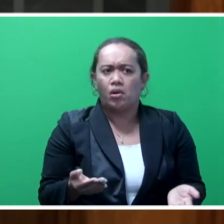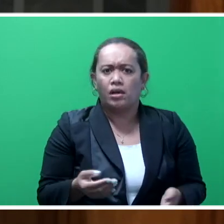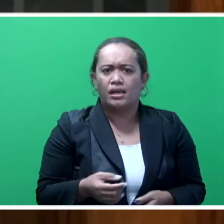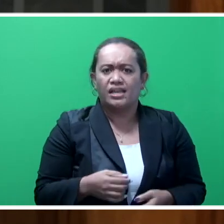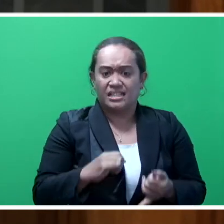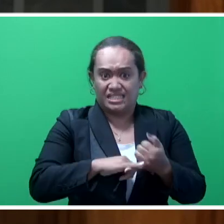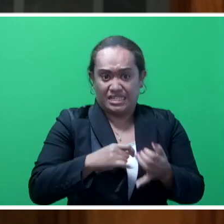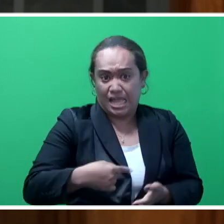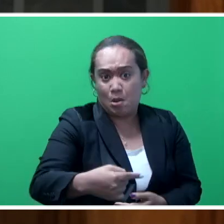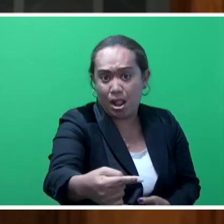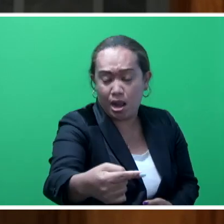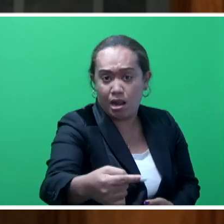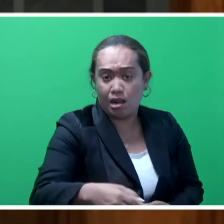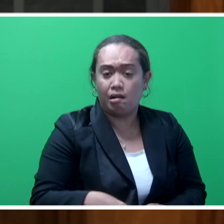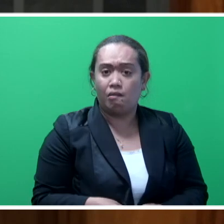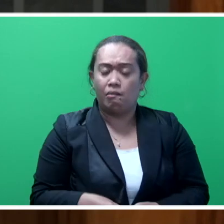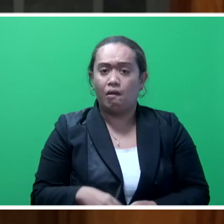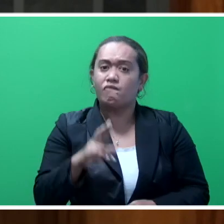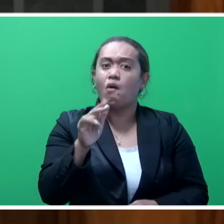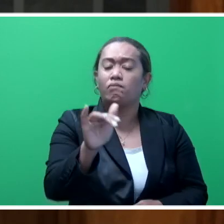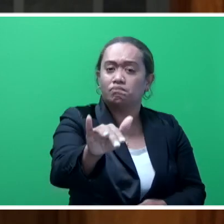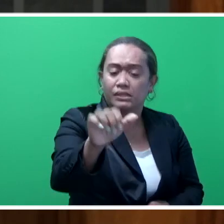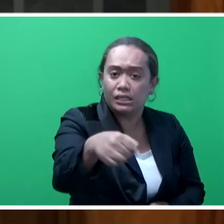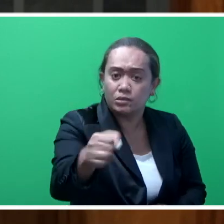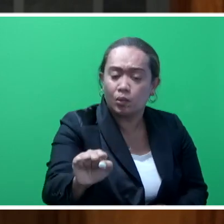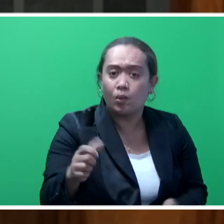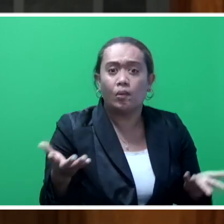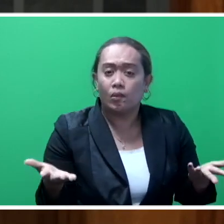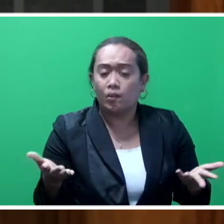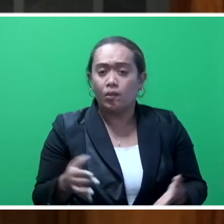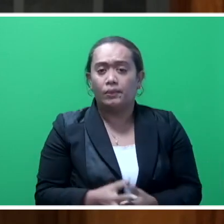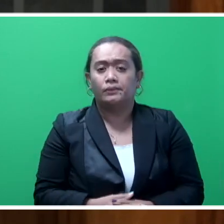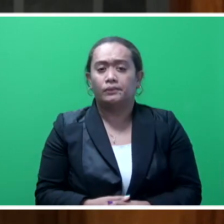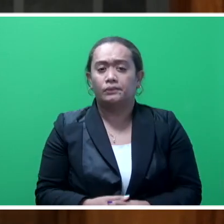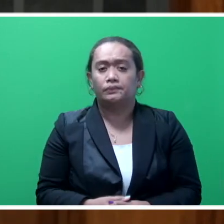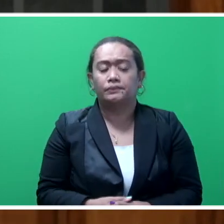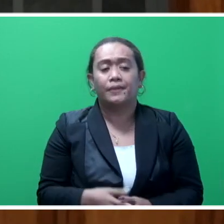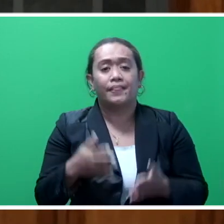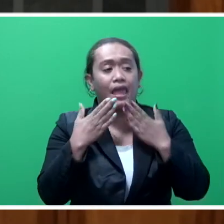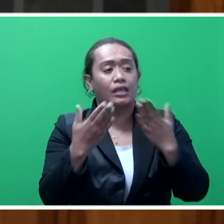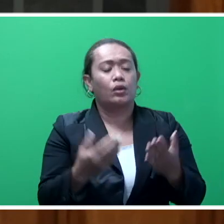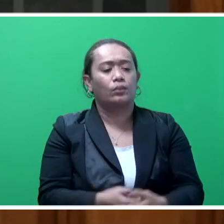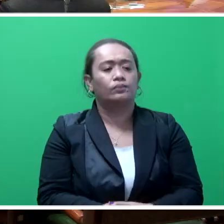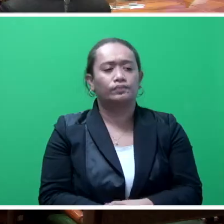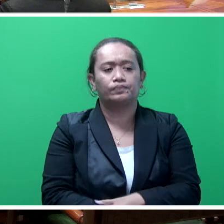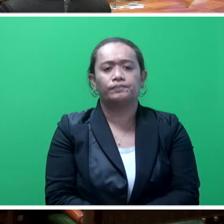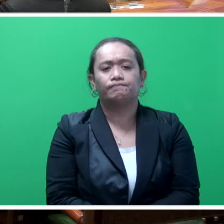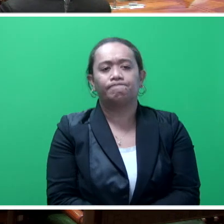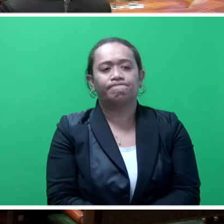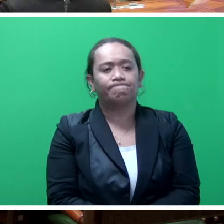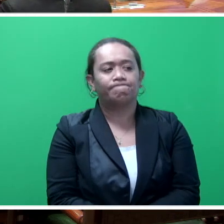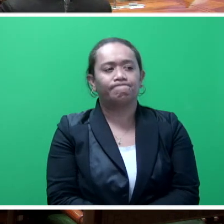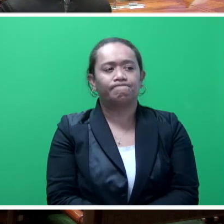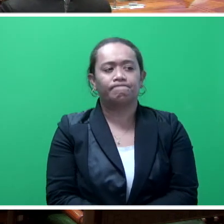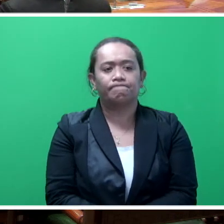brief the House on how it's being done to make sure it's sustainable? Thank you, Honourable Speaker. Honourable